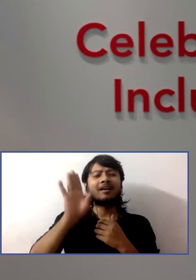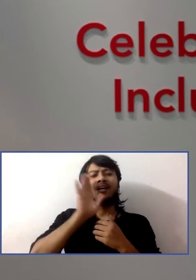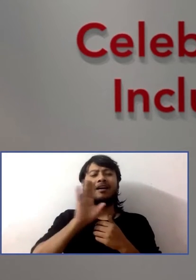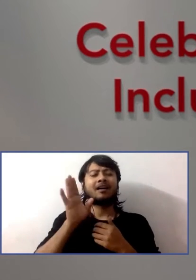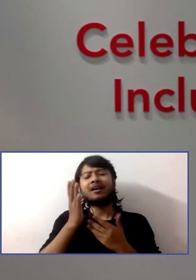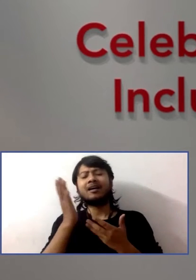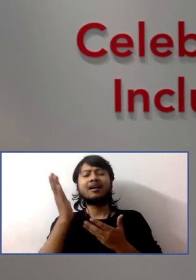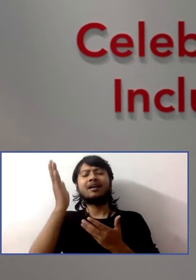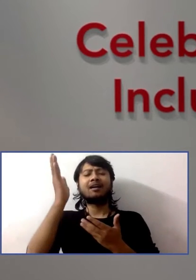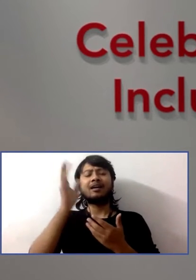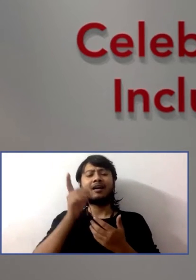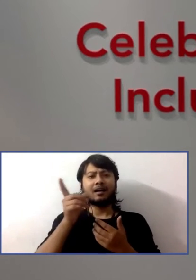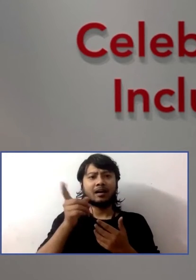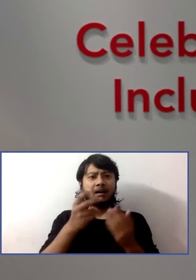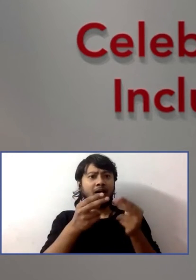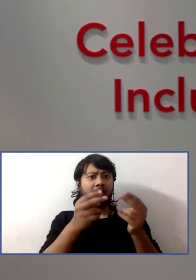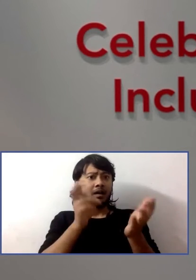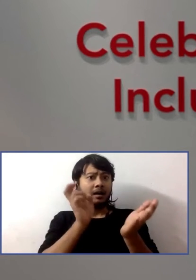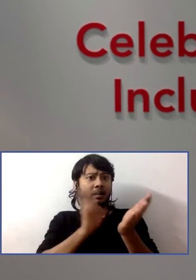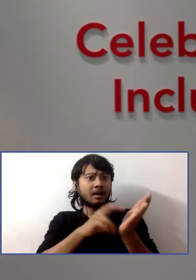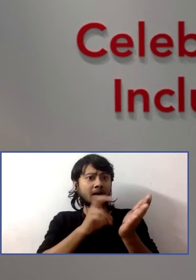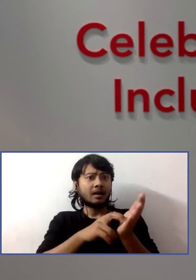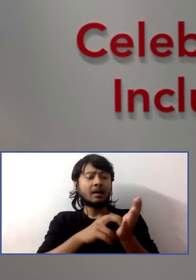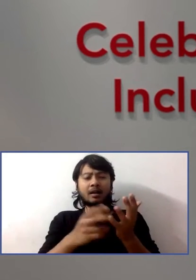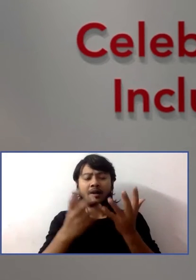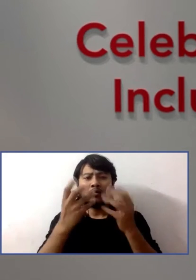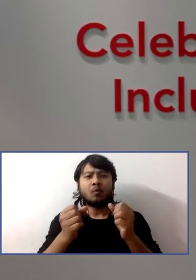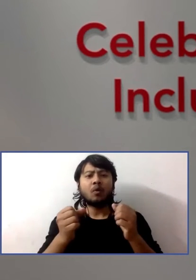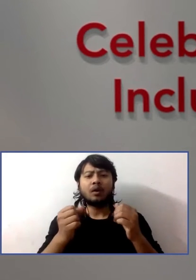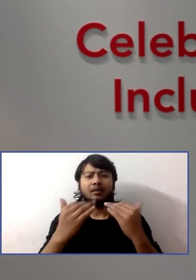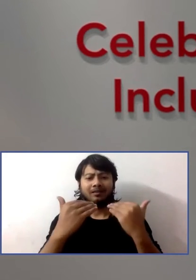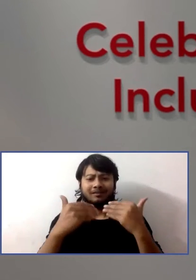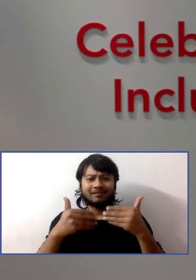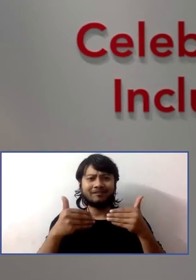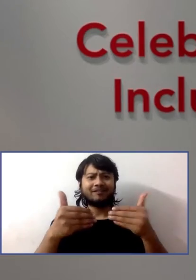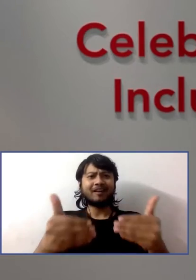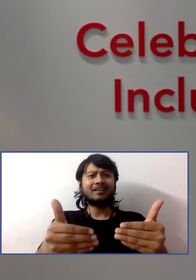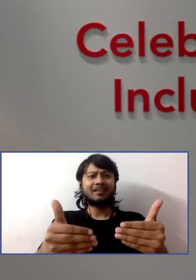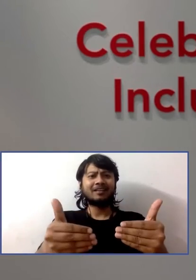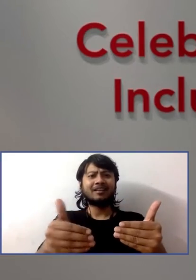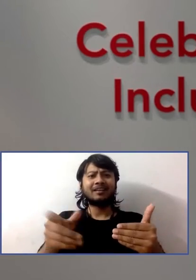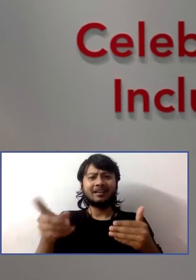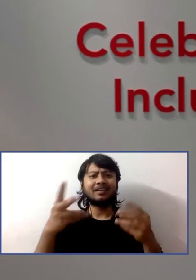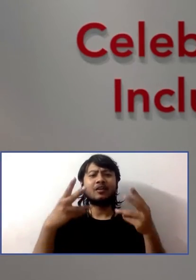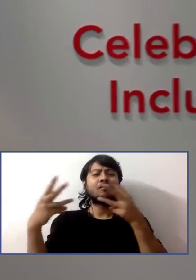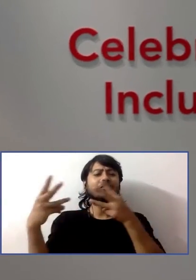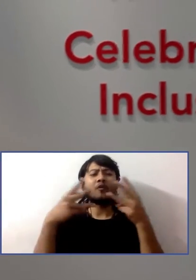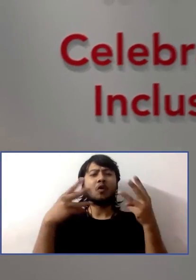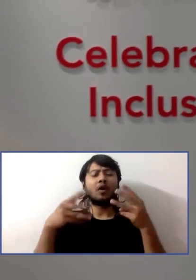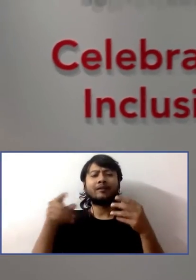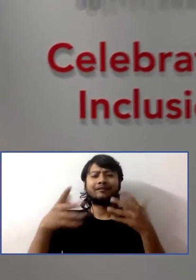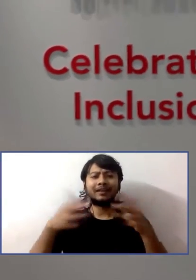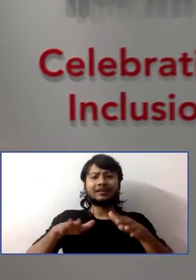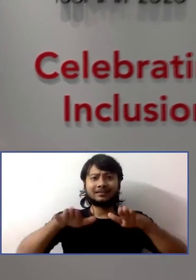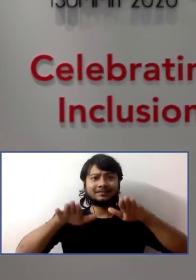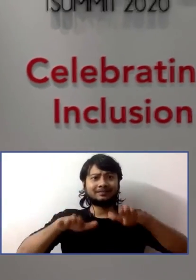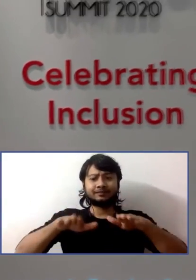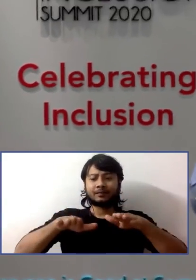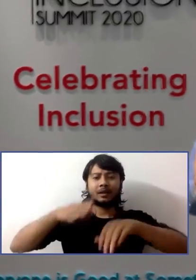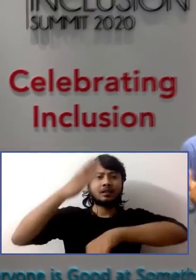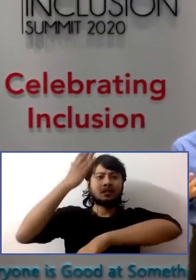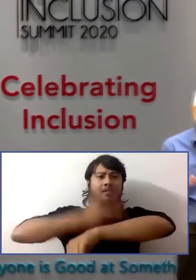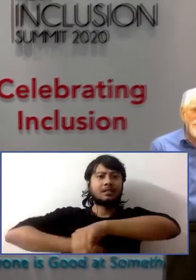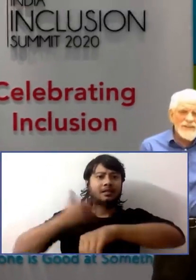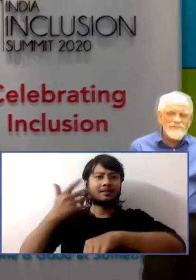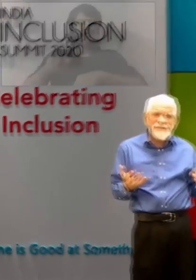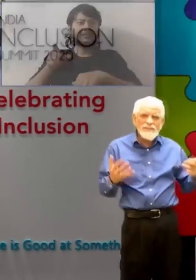and plead for an aisle seat because he had a wooden leg. He lost his leg in the war. And he just didn't think it was